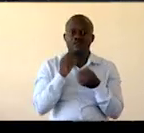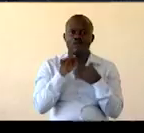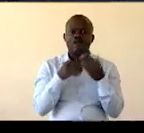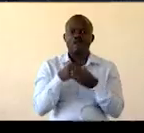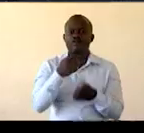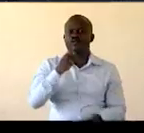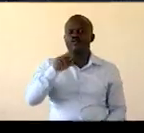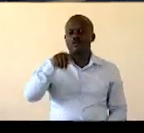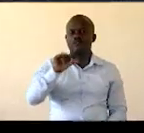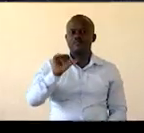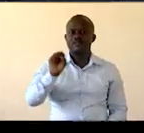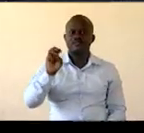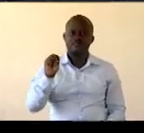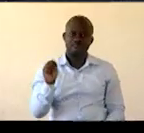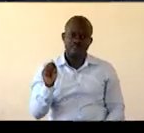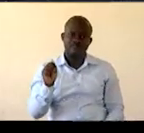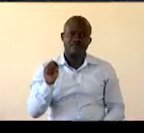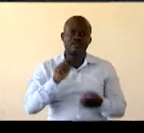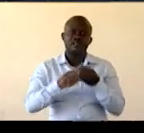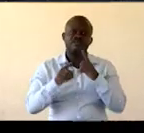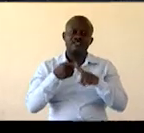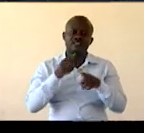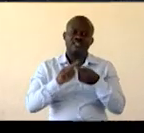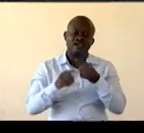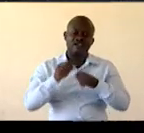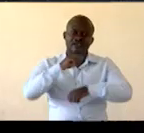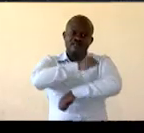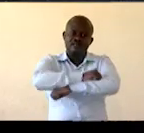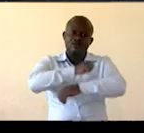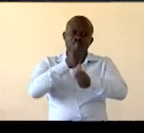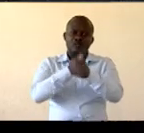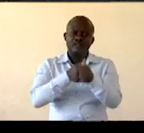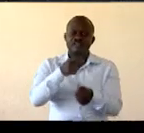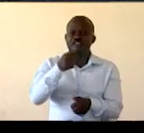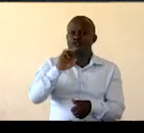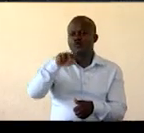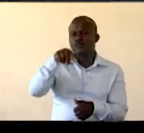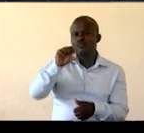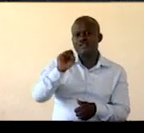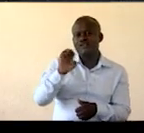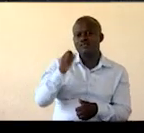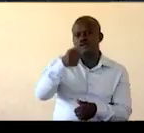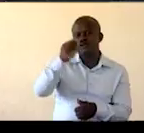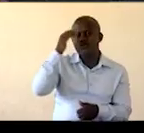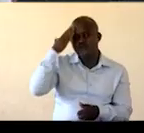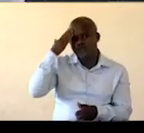tropism. Dear students, which type of tropism do you know?